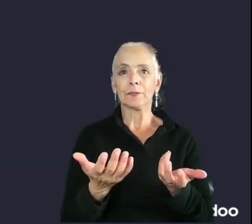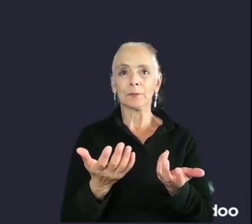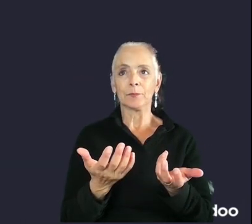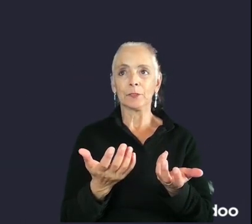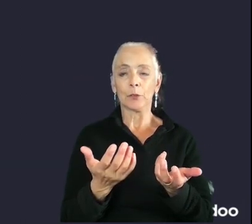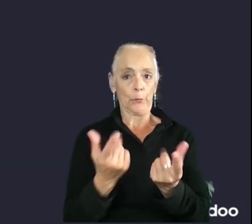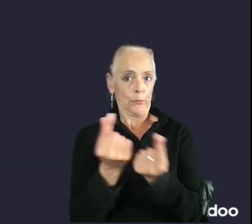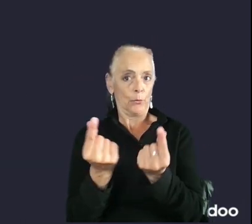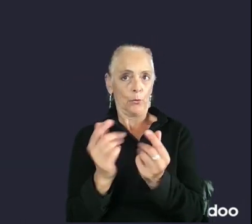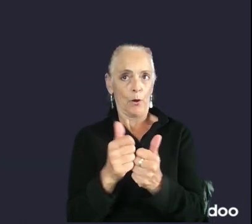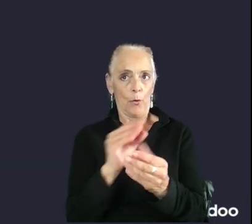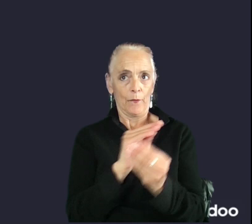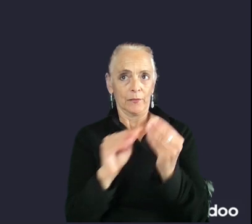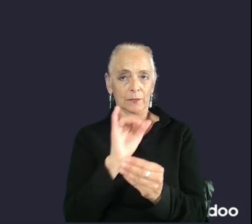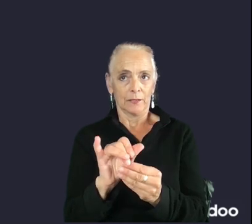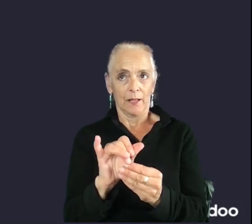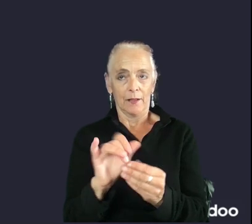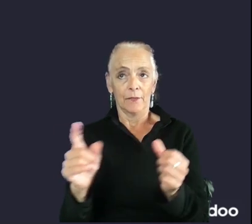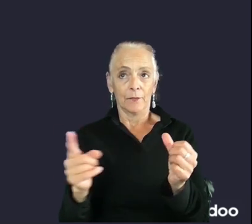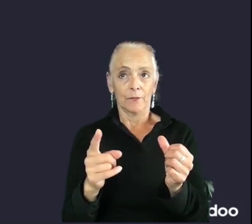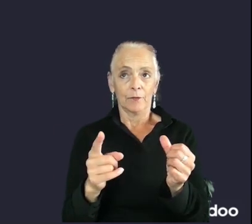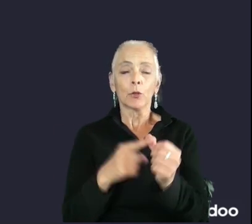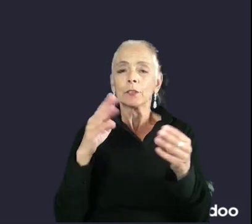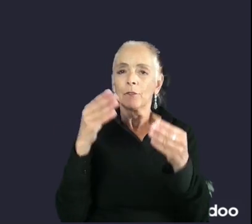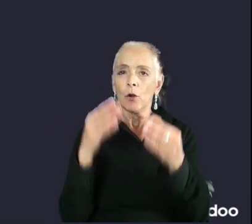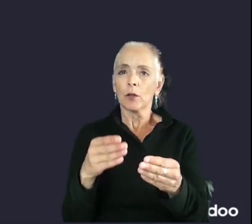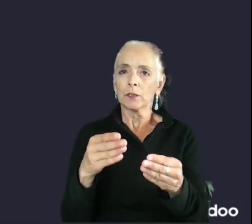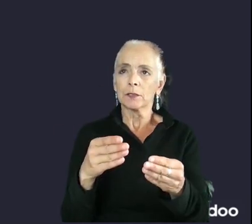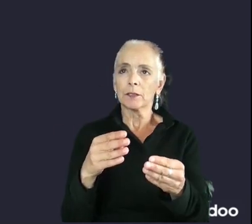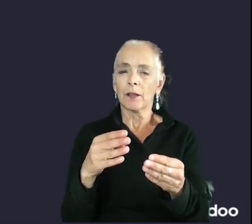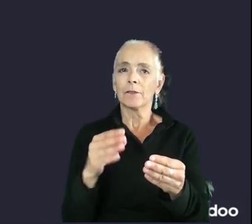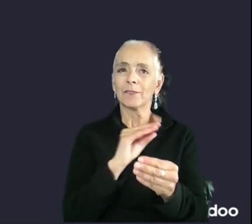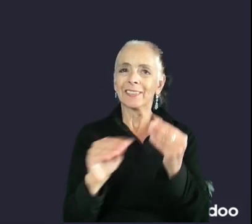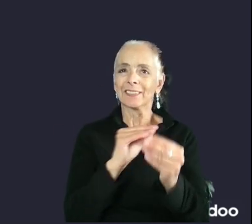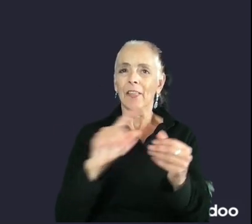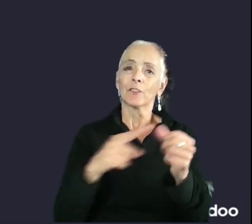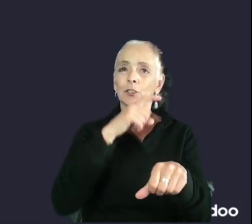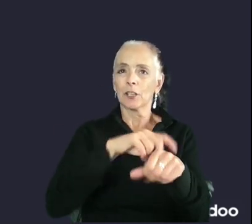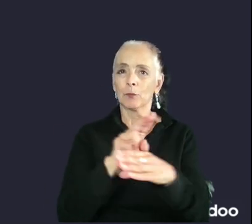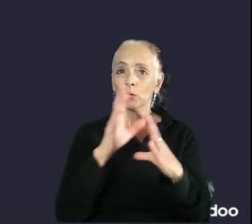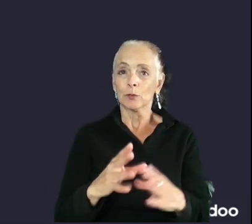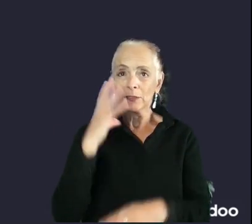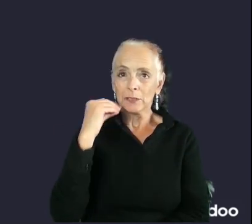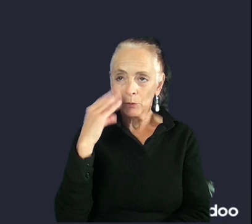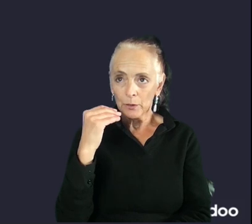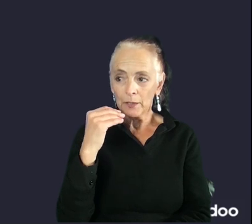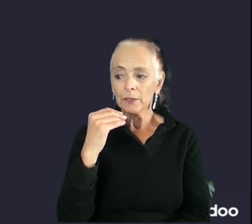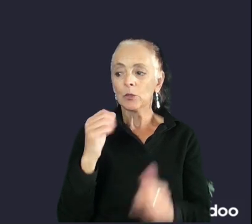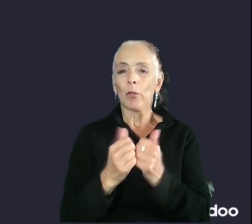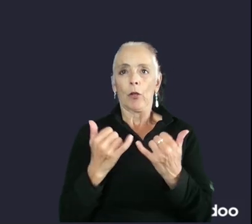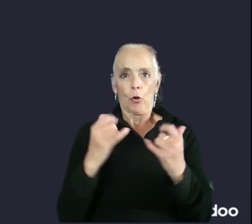And the first months of my work on this game were mostly focused on fixing the first-time user experience, working with an existing tutorial,